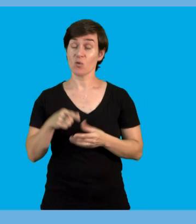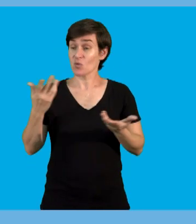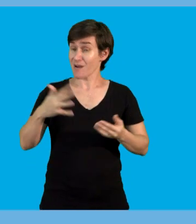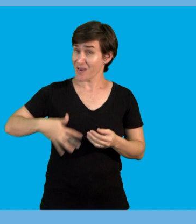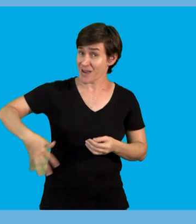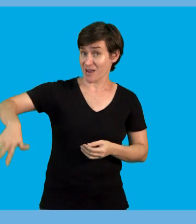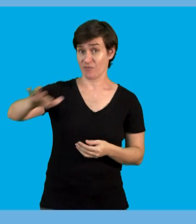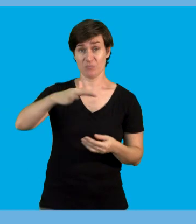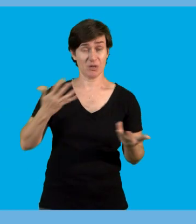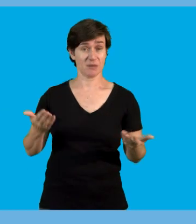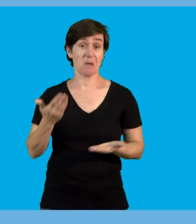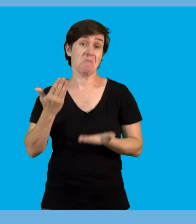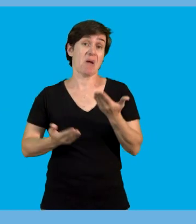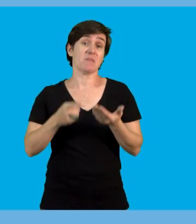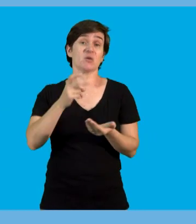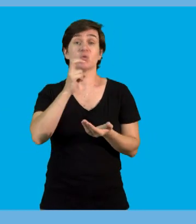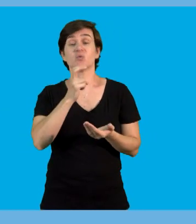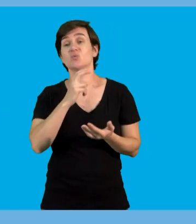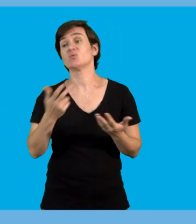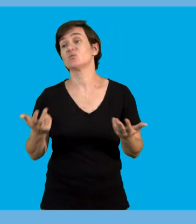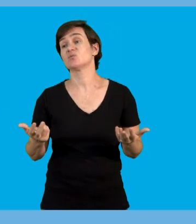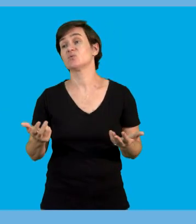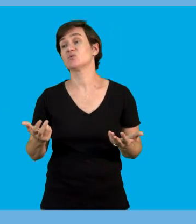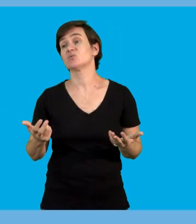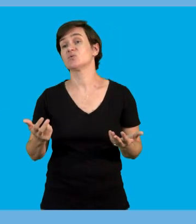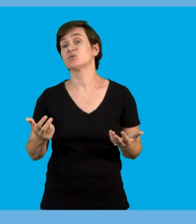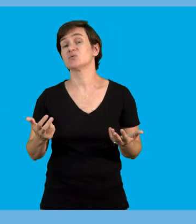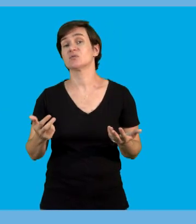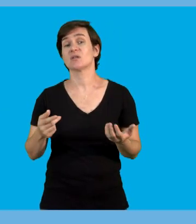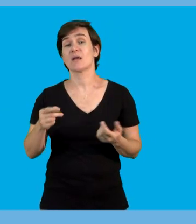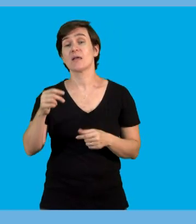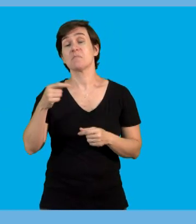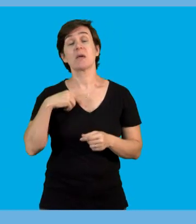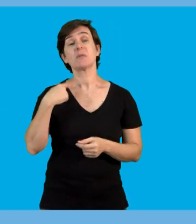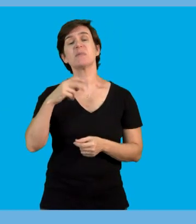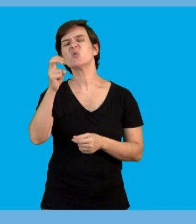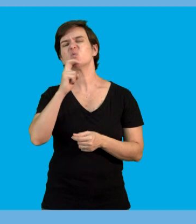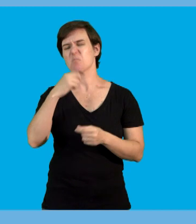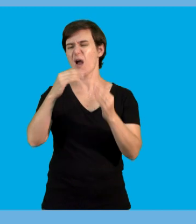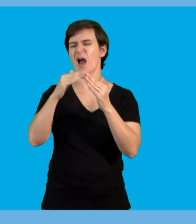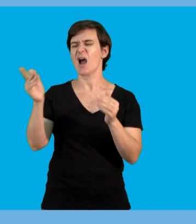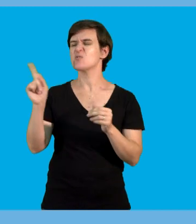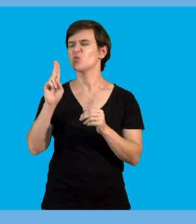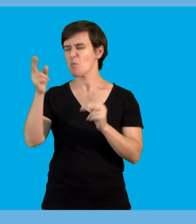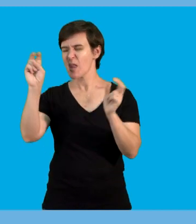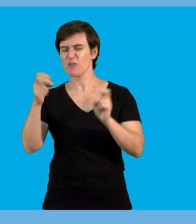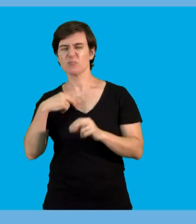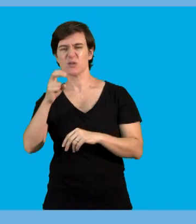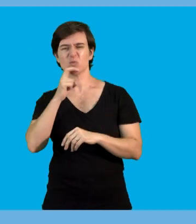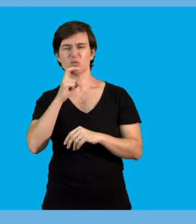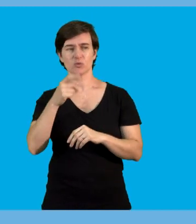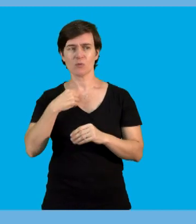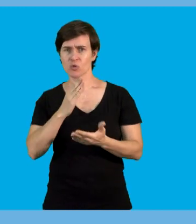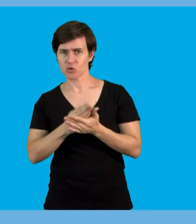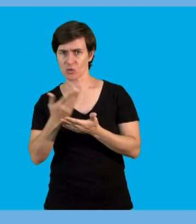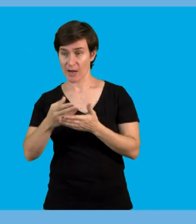or actually to everyone, because you might be using certain appliances without knowing that the electricity will come and even come back at